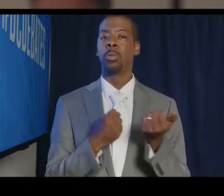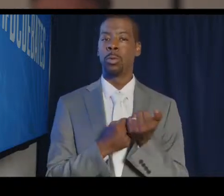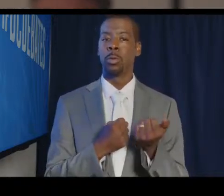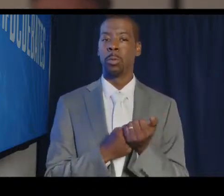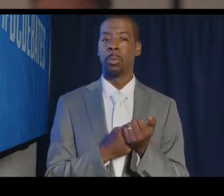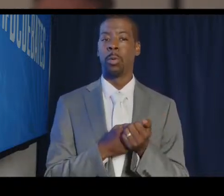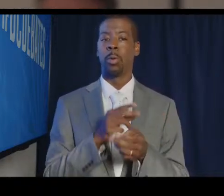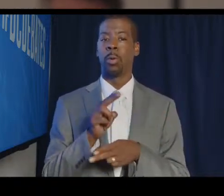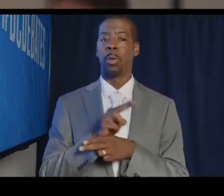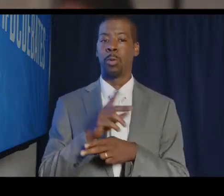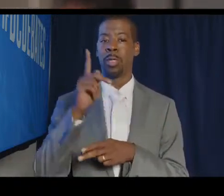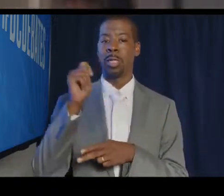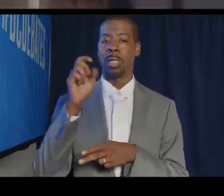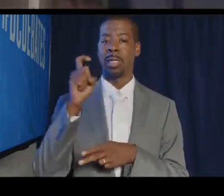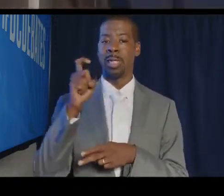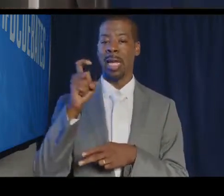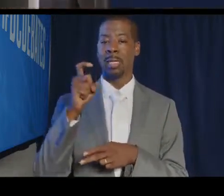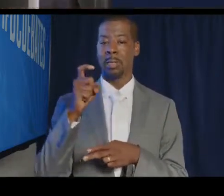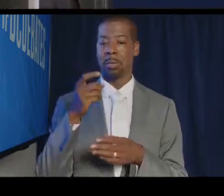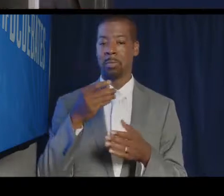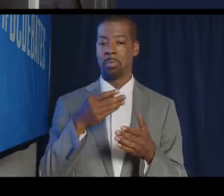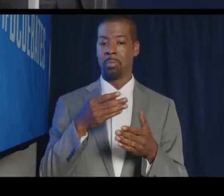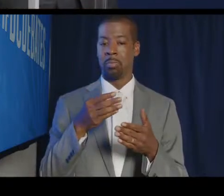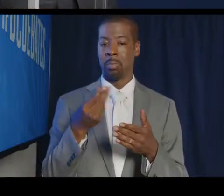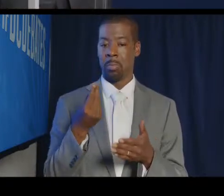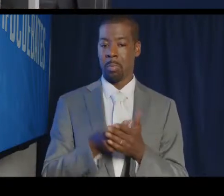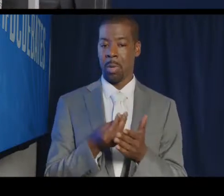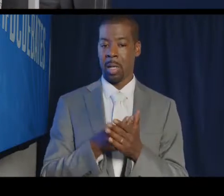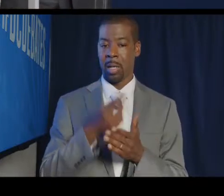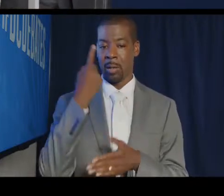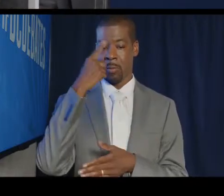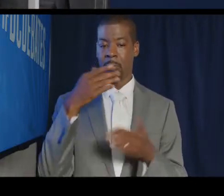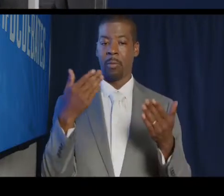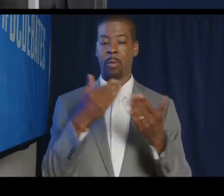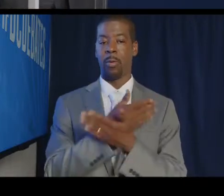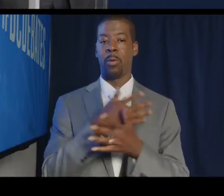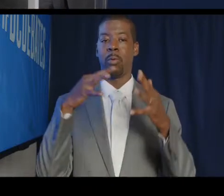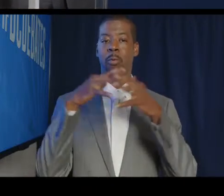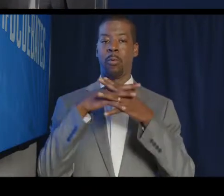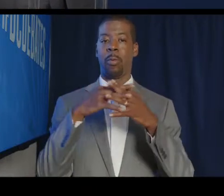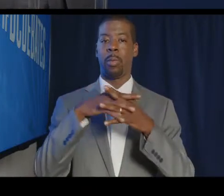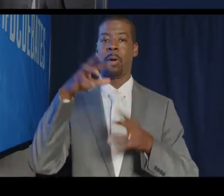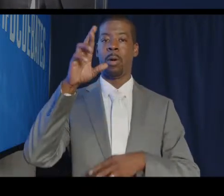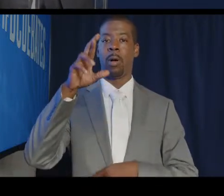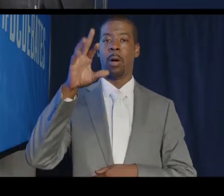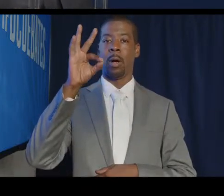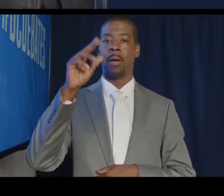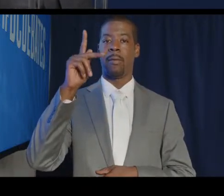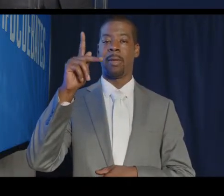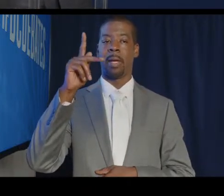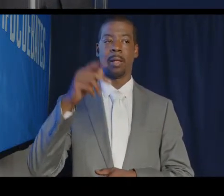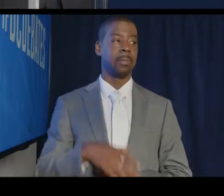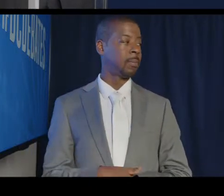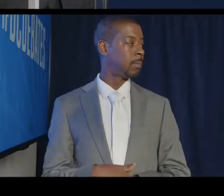to finance a new stadium at RFK? No. No. Thumbs down if it's no. Thumbs up. Okay.